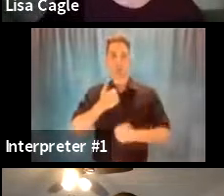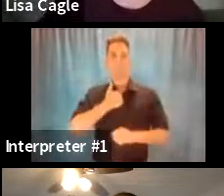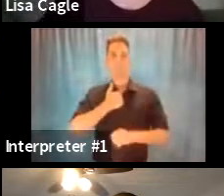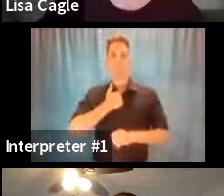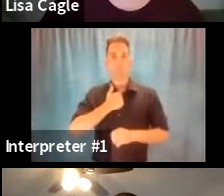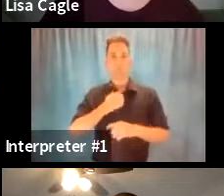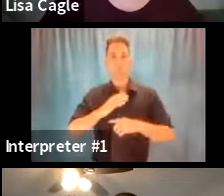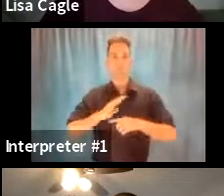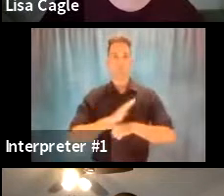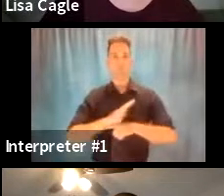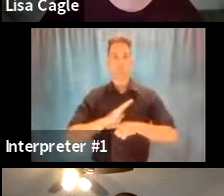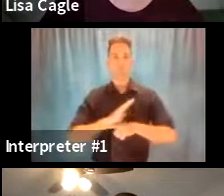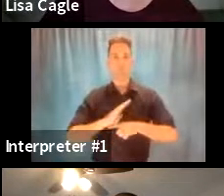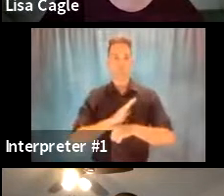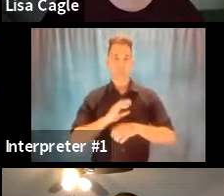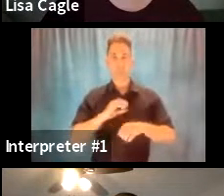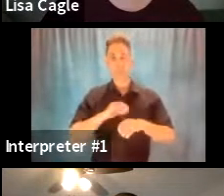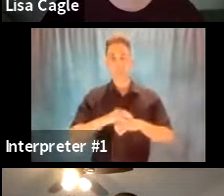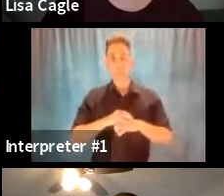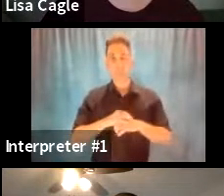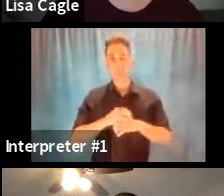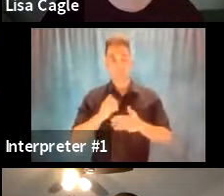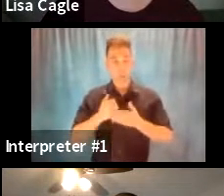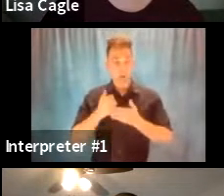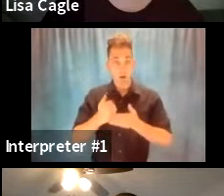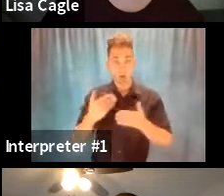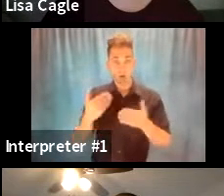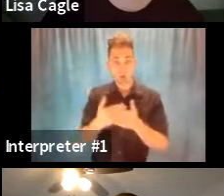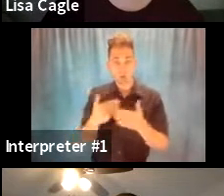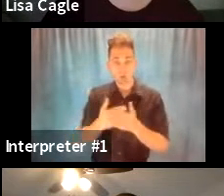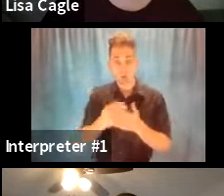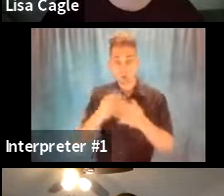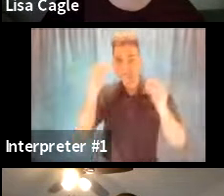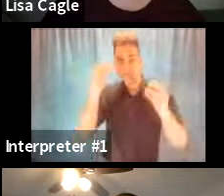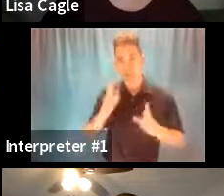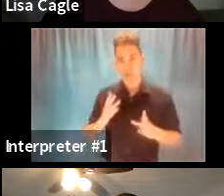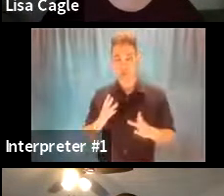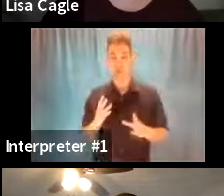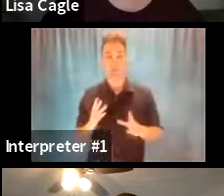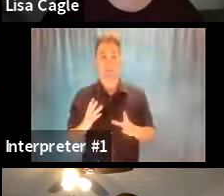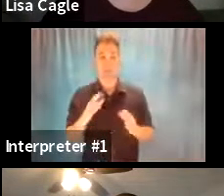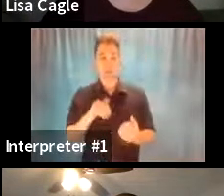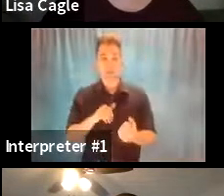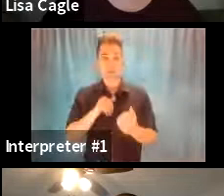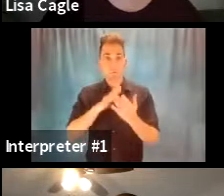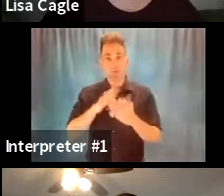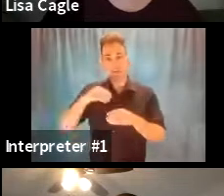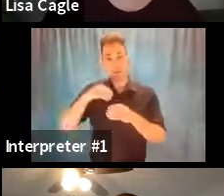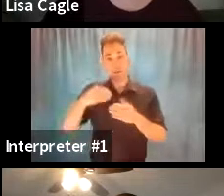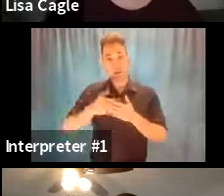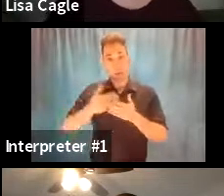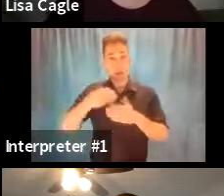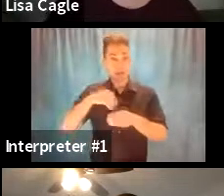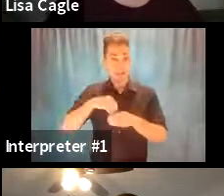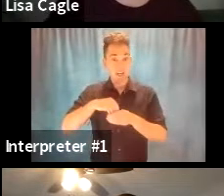which aided new teachers in addressing our inner city students and